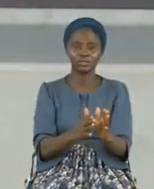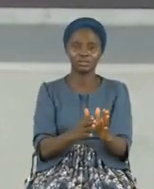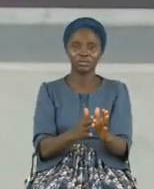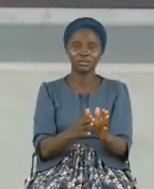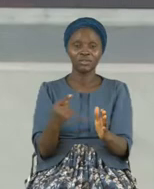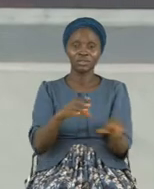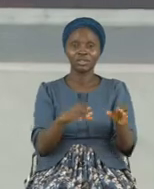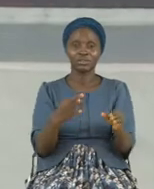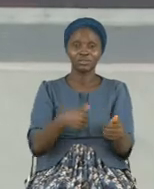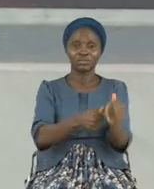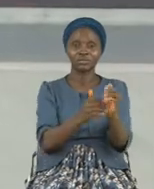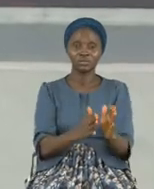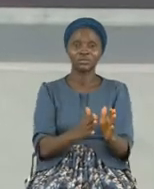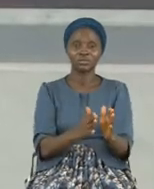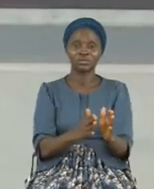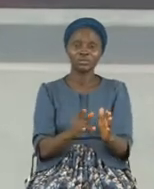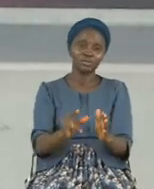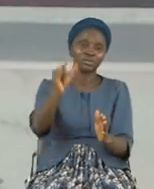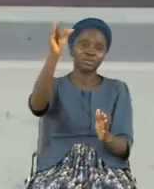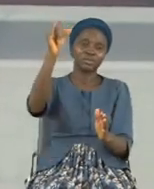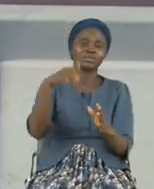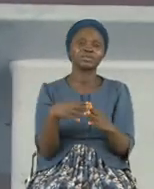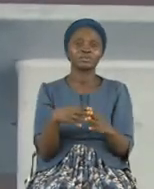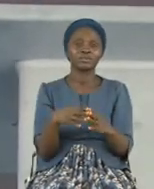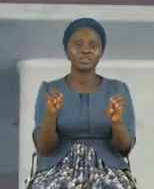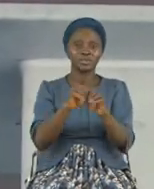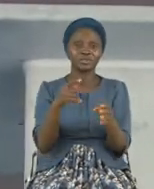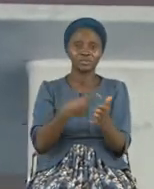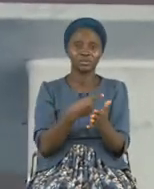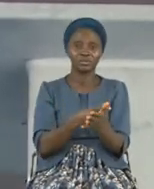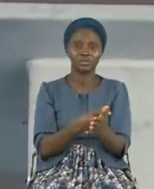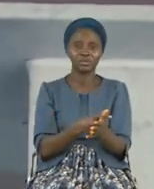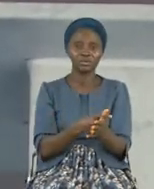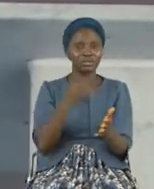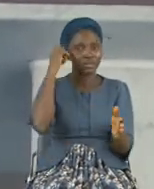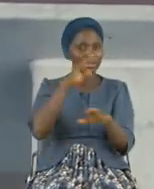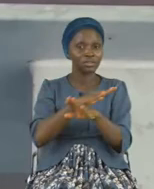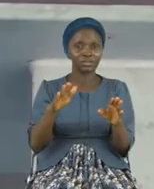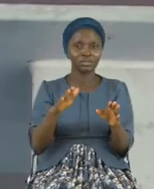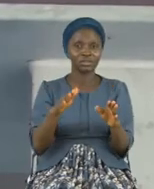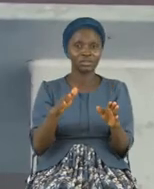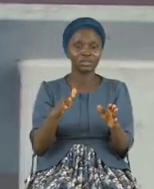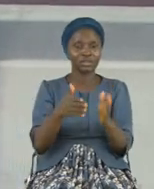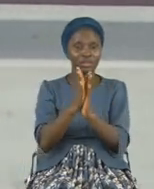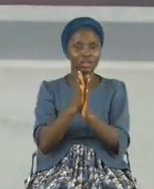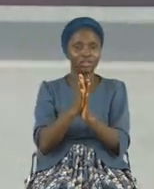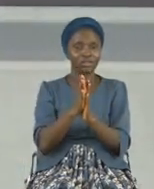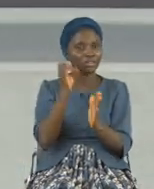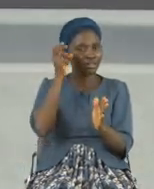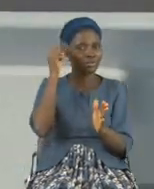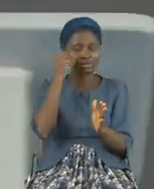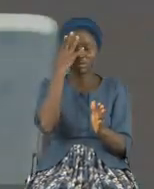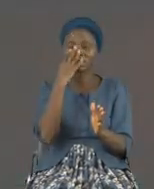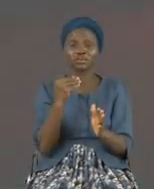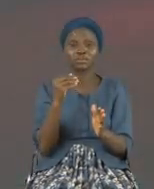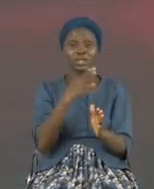transcend even the Gospels. He didn't ask, he didn't seek, he was sleeping, and he didn't knock.